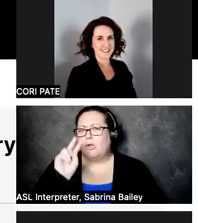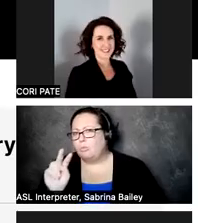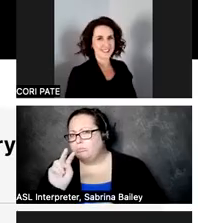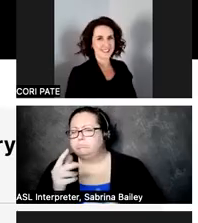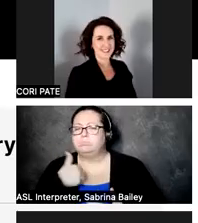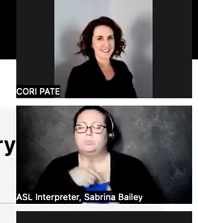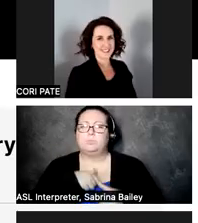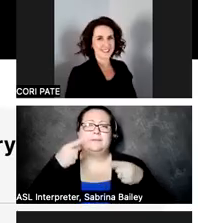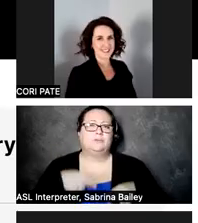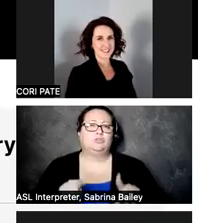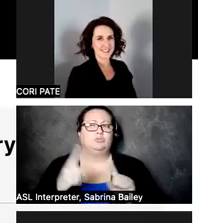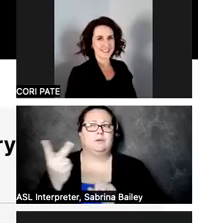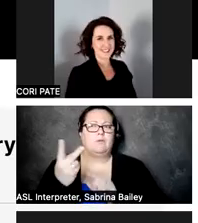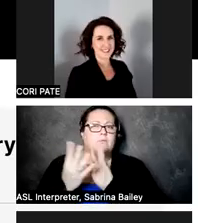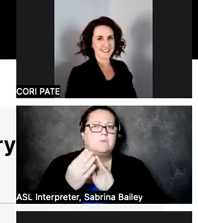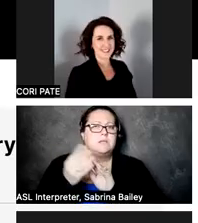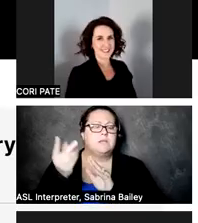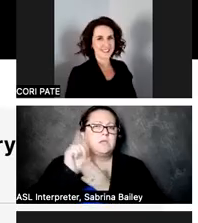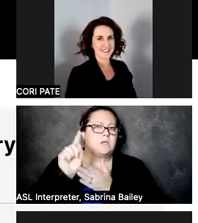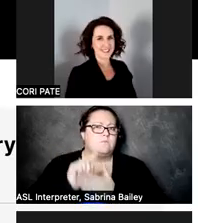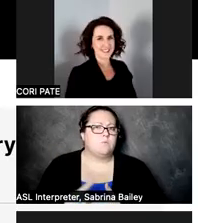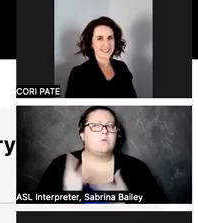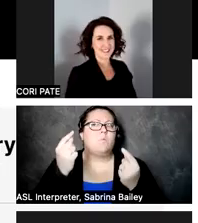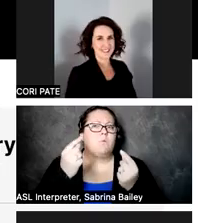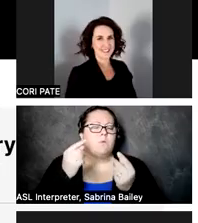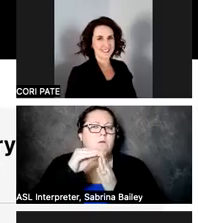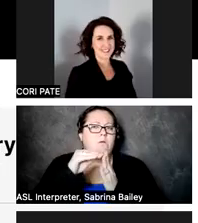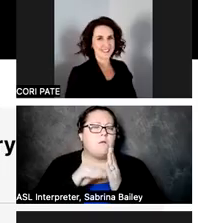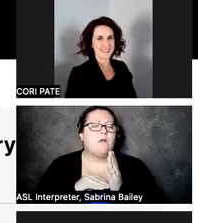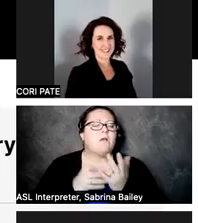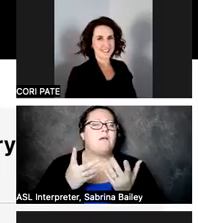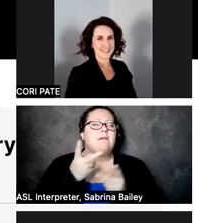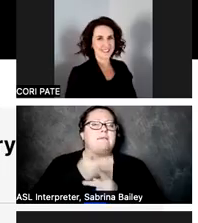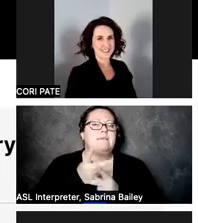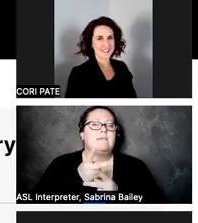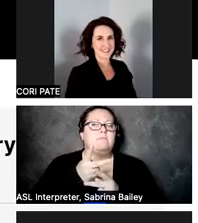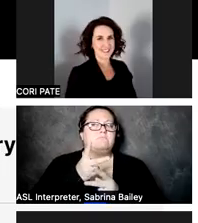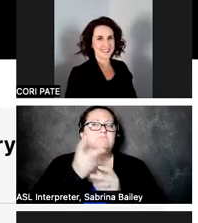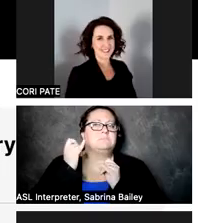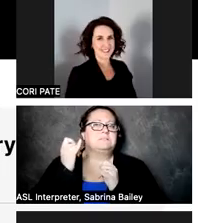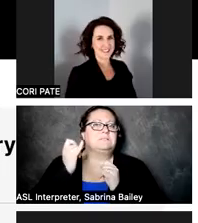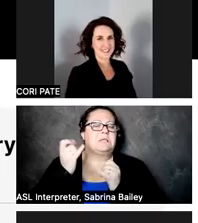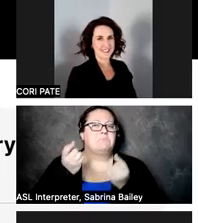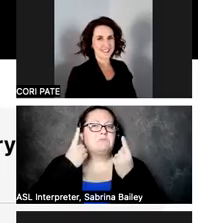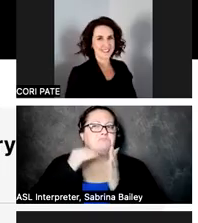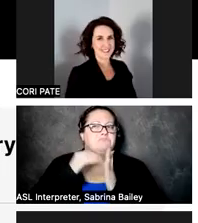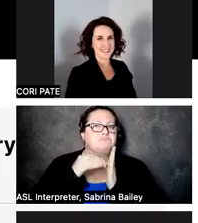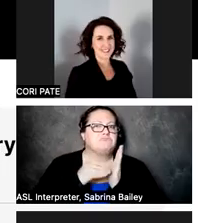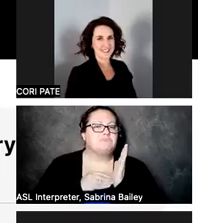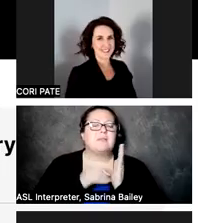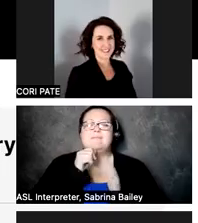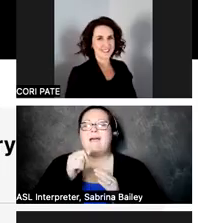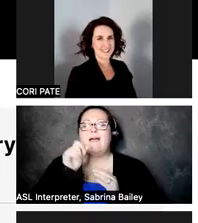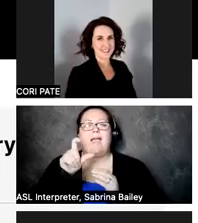did during our weekly meeting. It just kind of keeps everybody on the same track. It doesn't have to be a